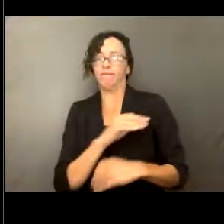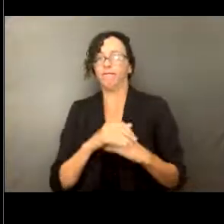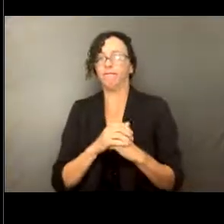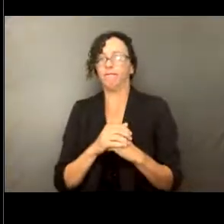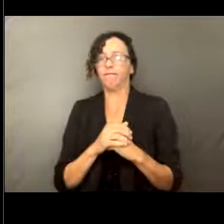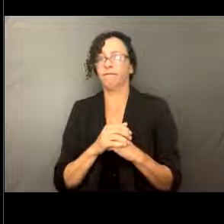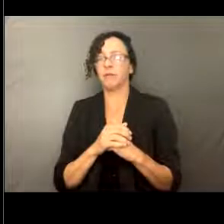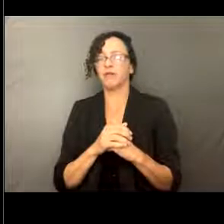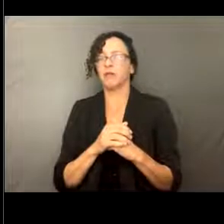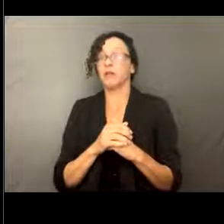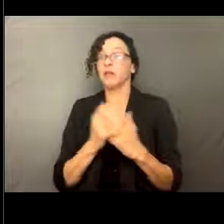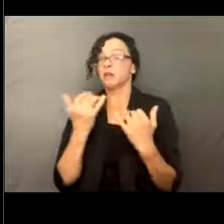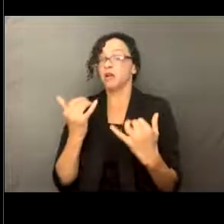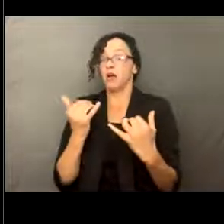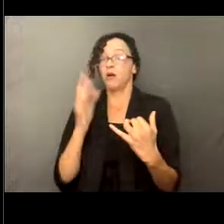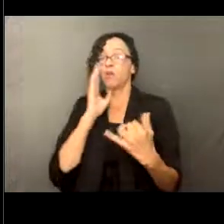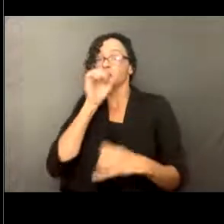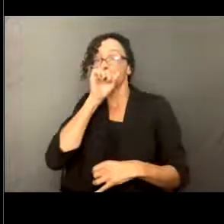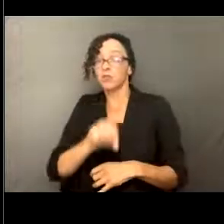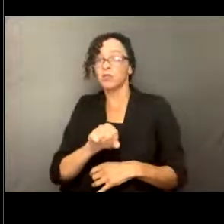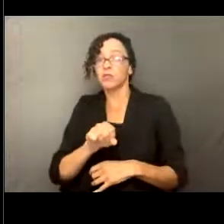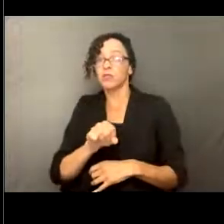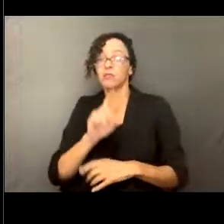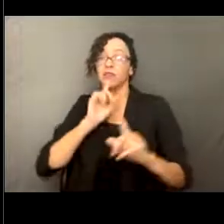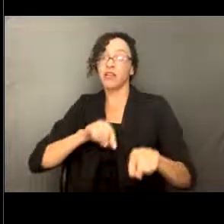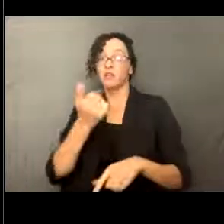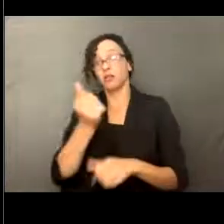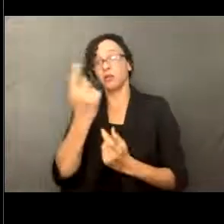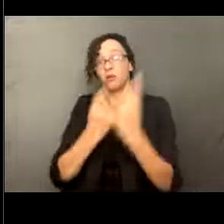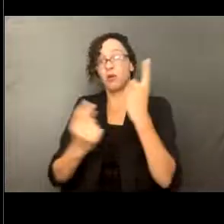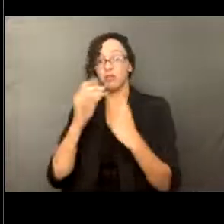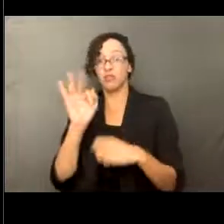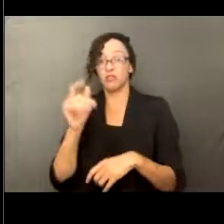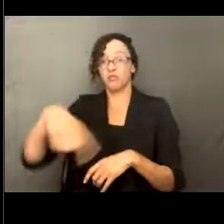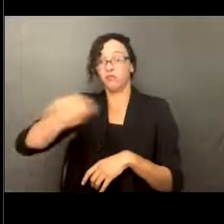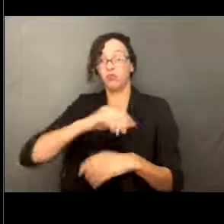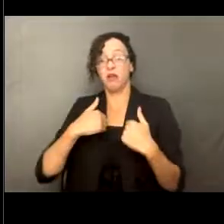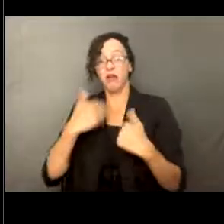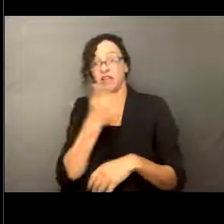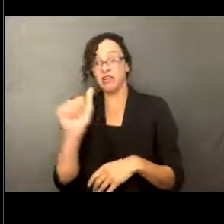any questions if anybody has any before I will continue on the agenda.